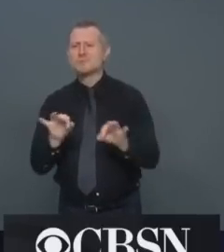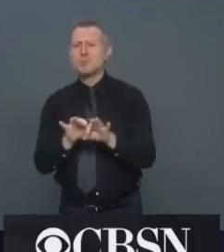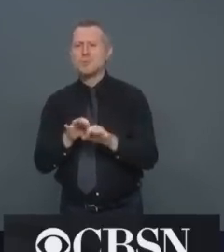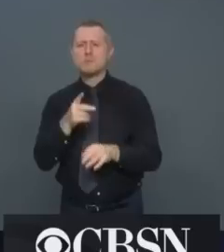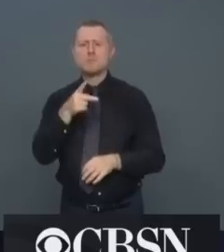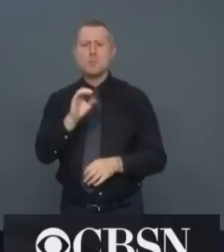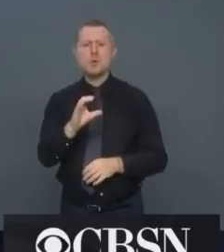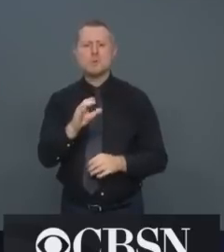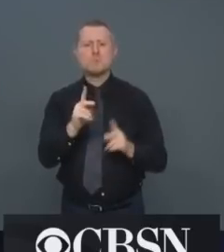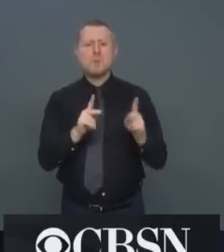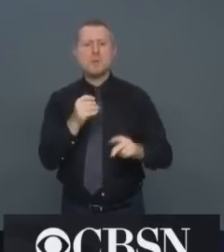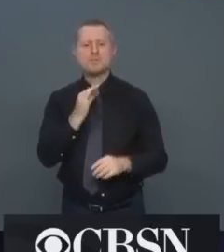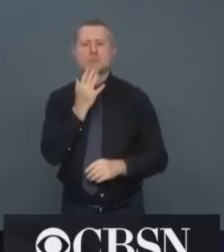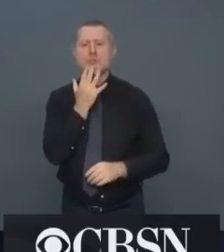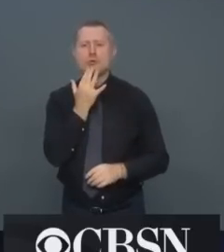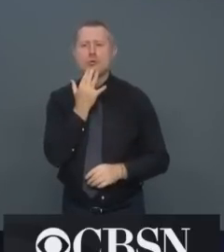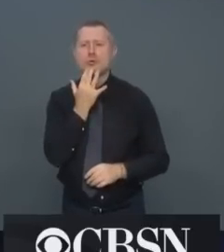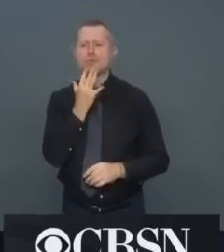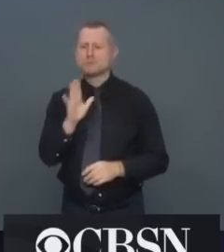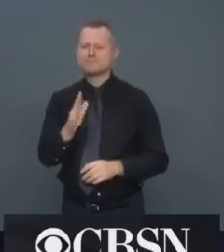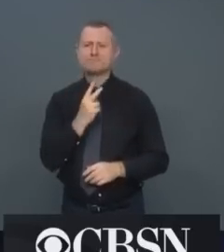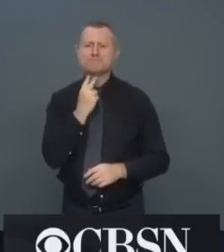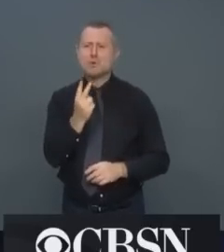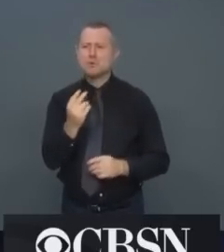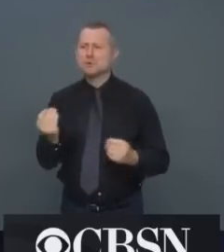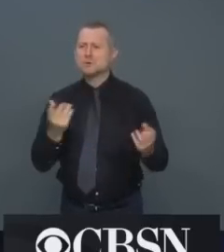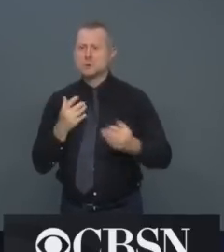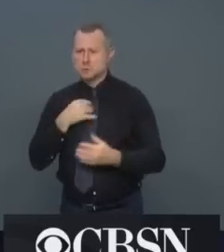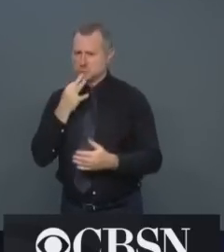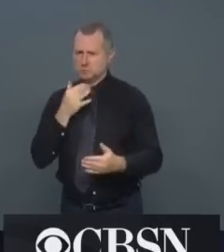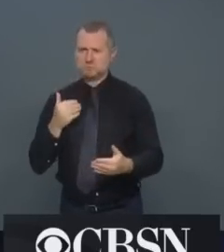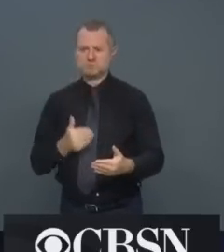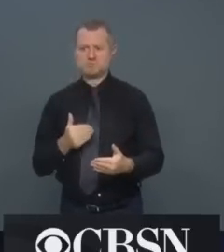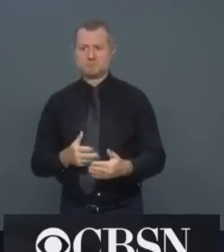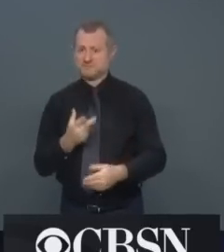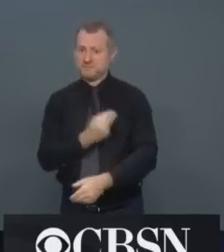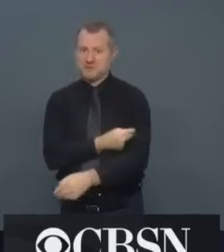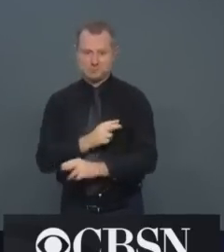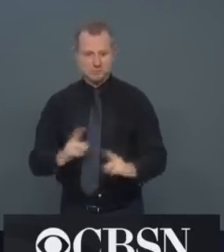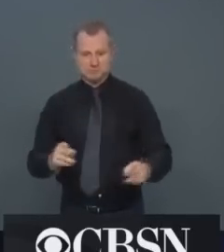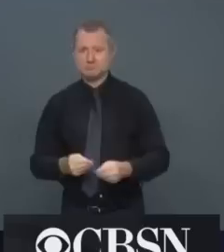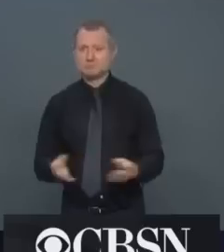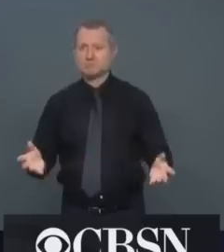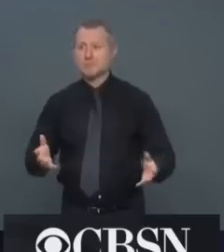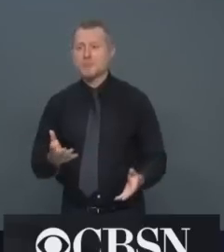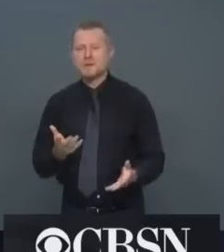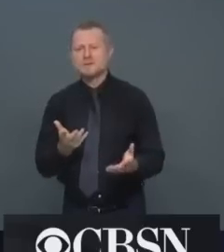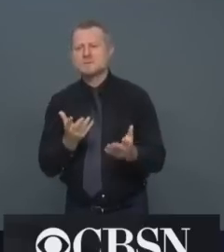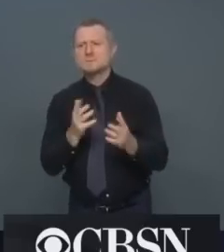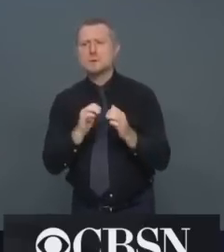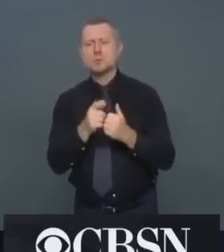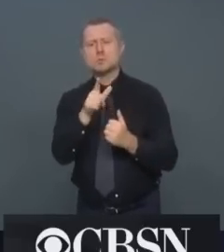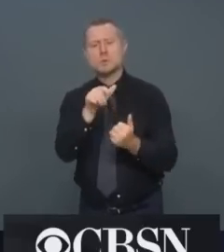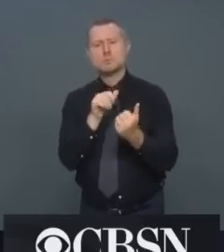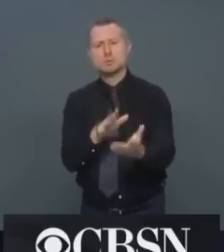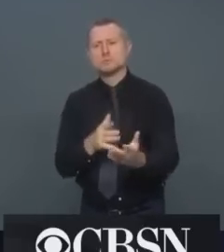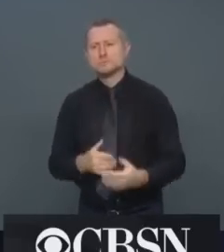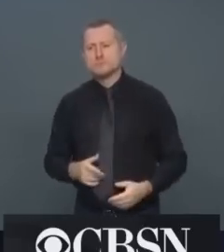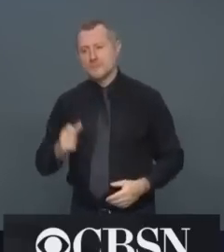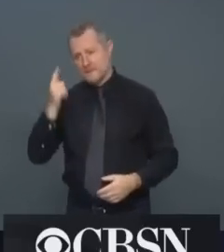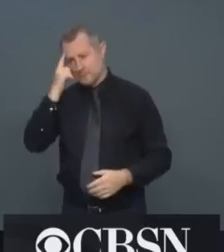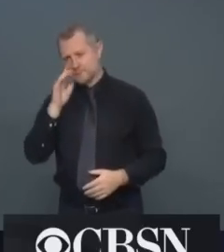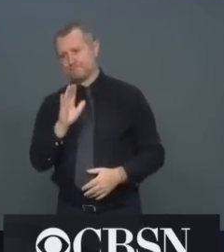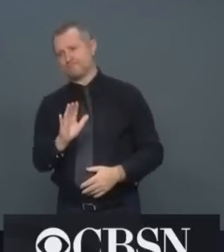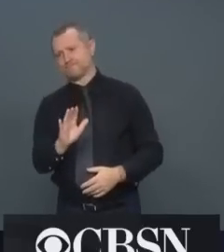so little time until a vaccine might be announced by the federal government? Yeah, it will be addressed